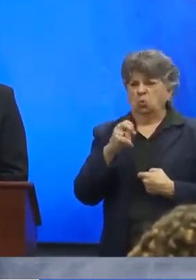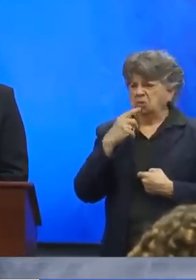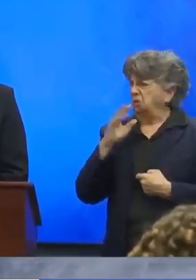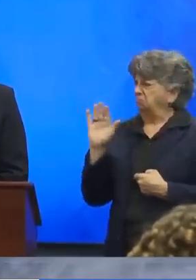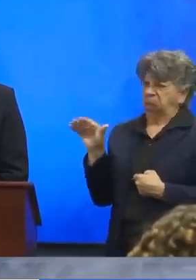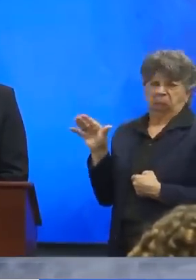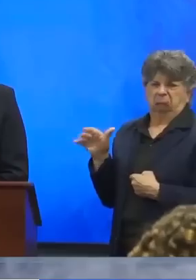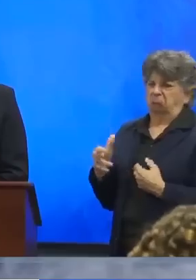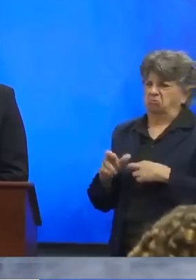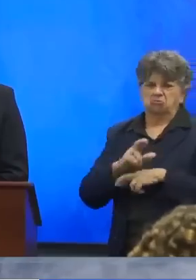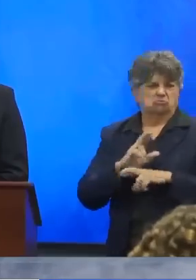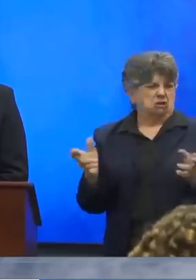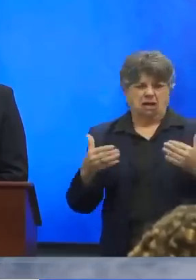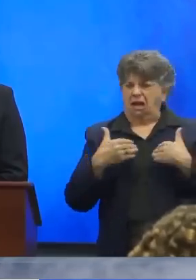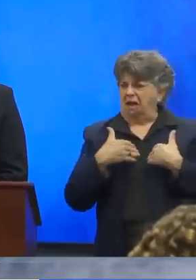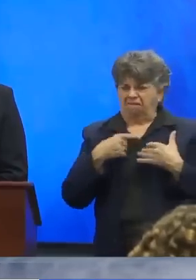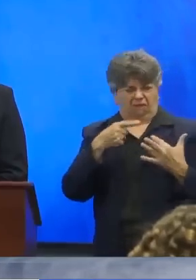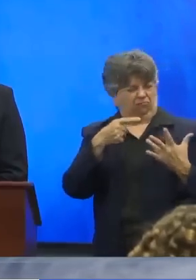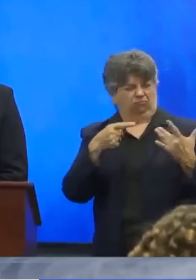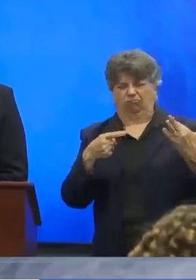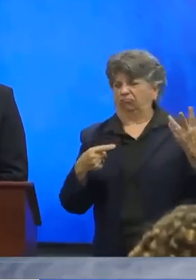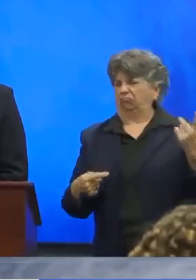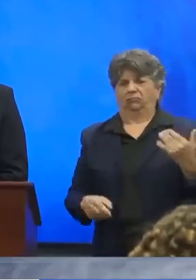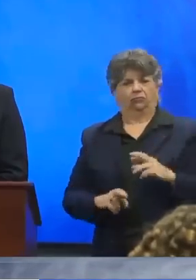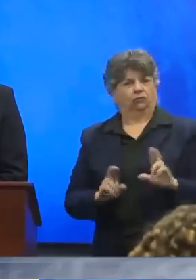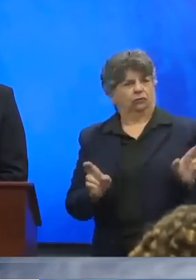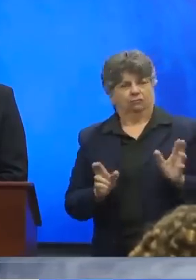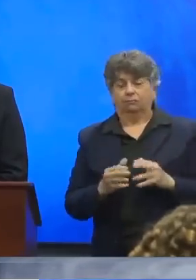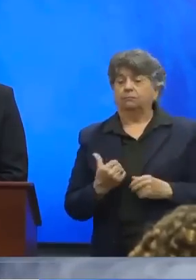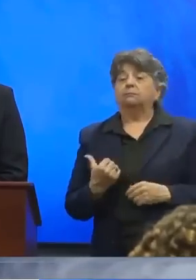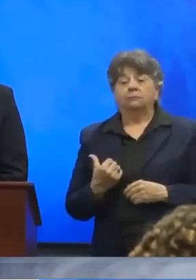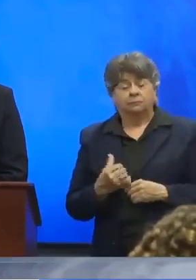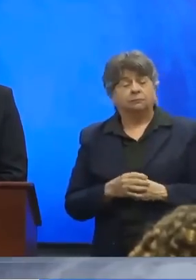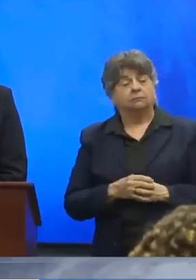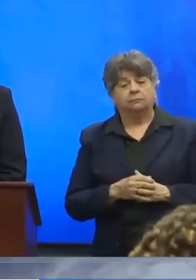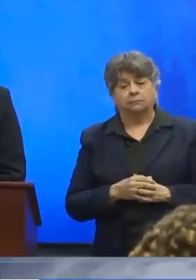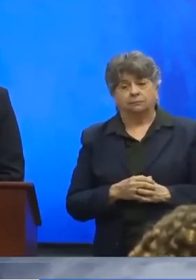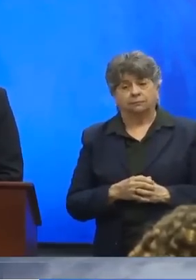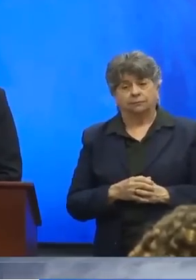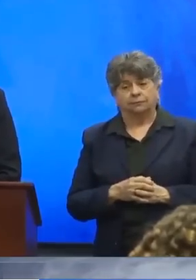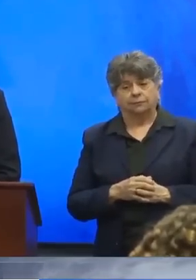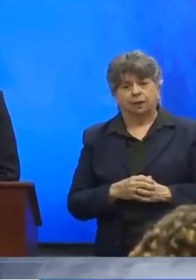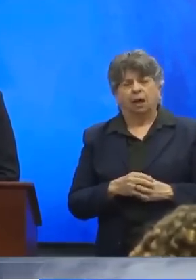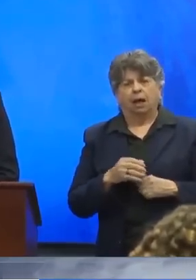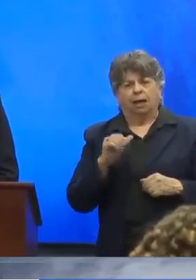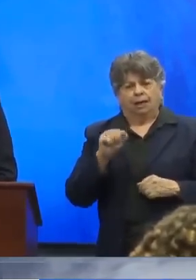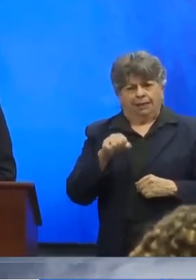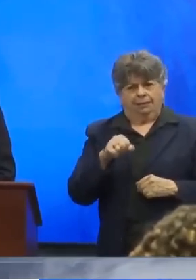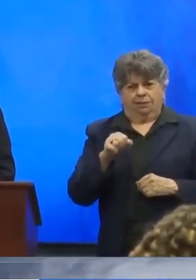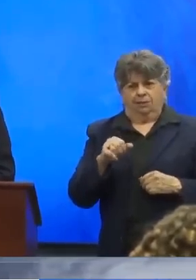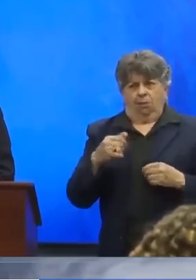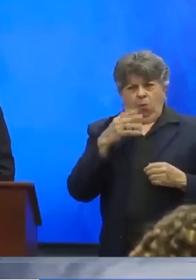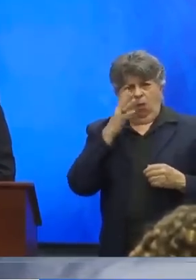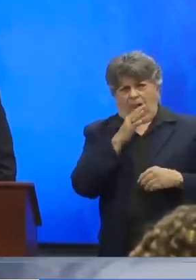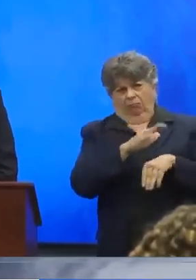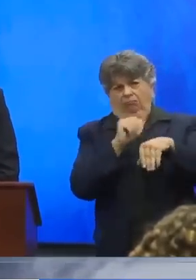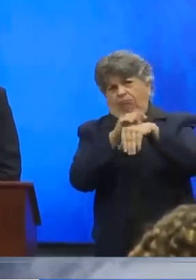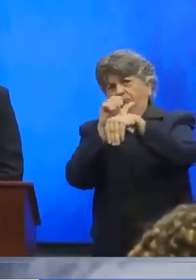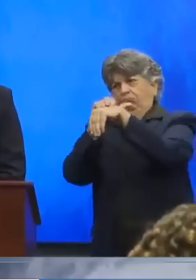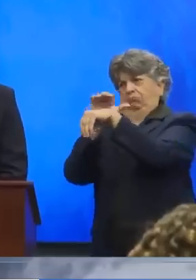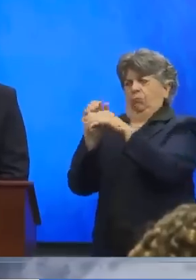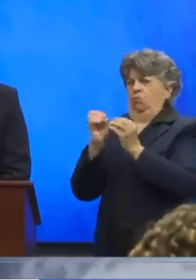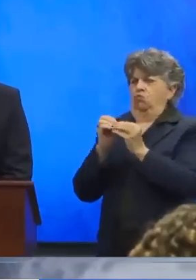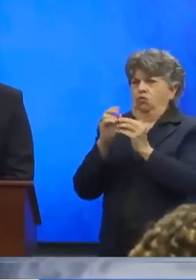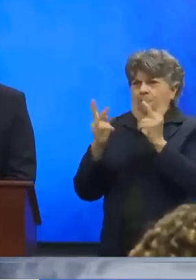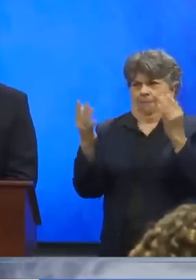go. And again, those independent-owned utilities will continue to raise their numbers over the next several days to where we get to tens of thousands. If